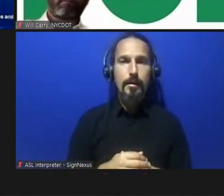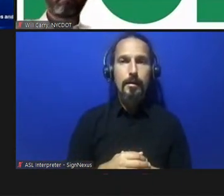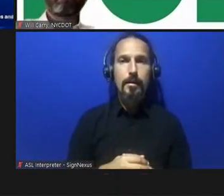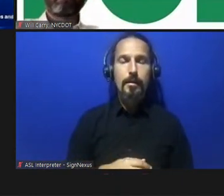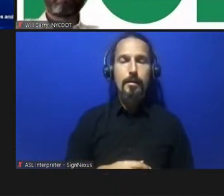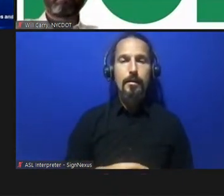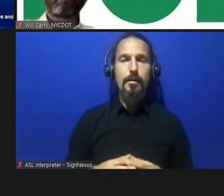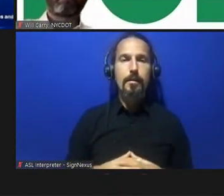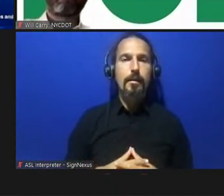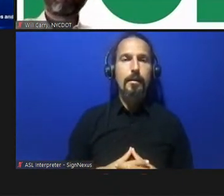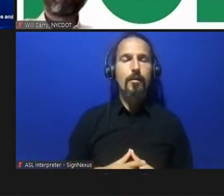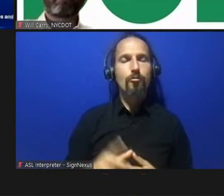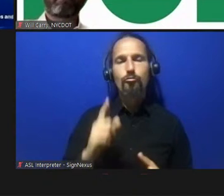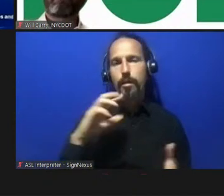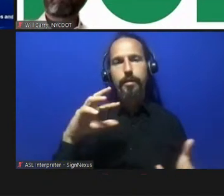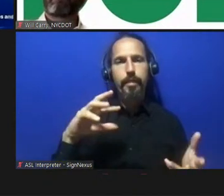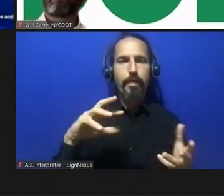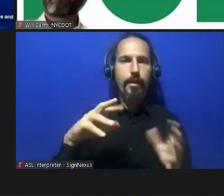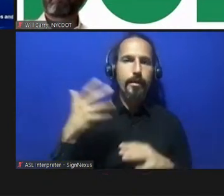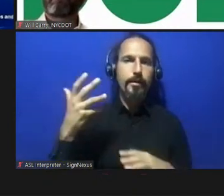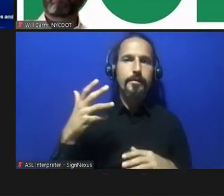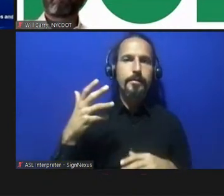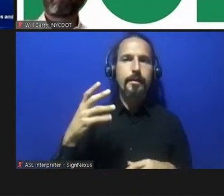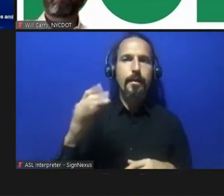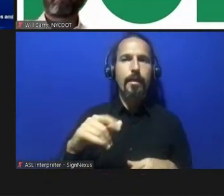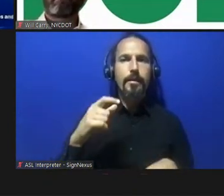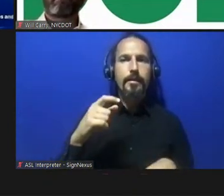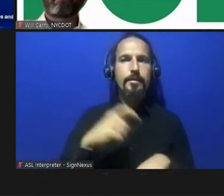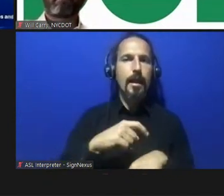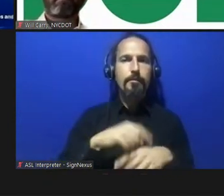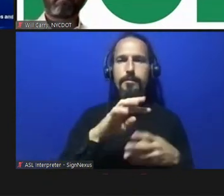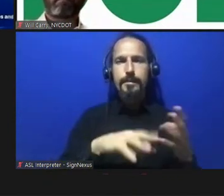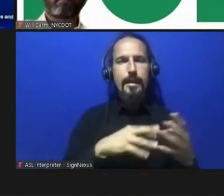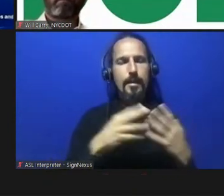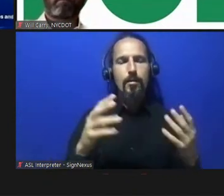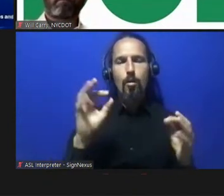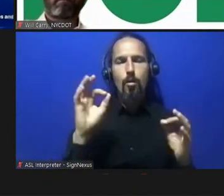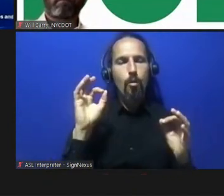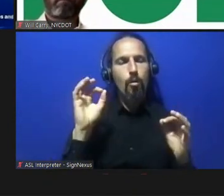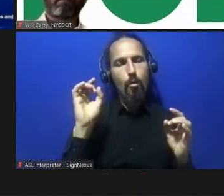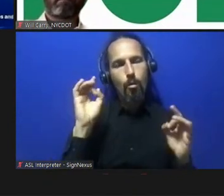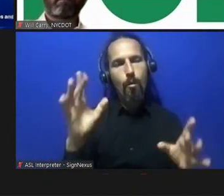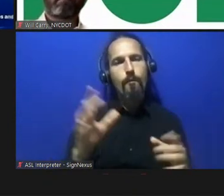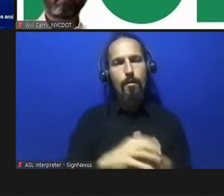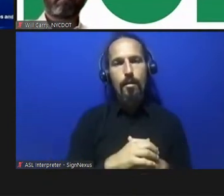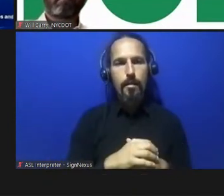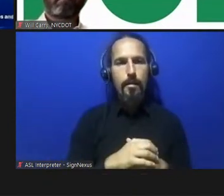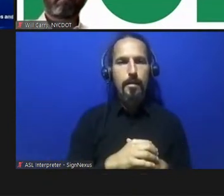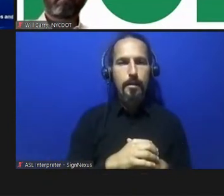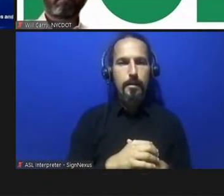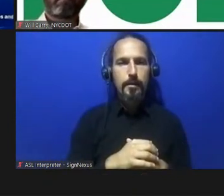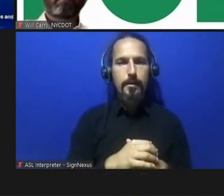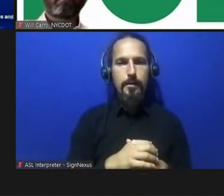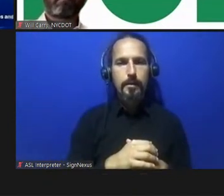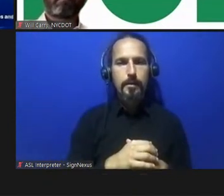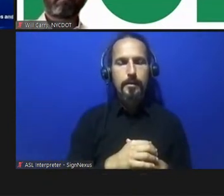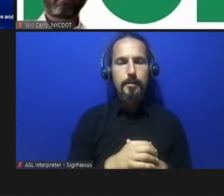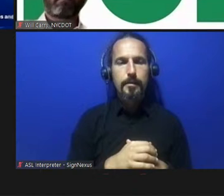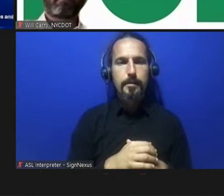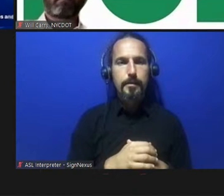just disastrous disastrous timing horrible timing uh you